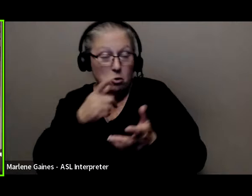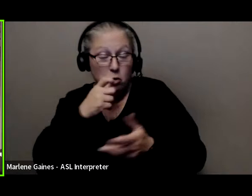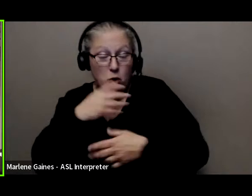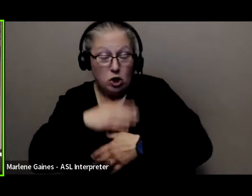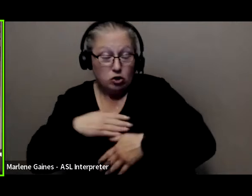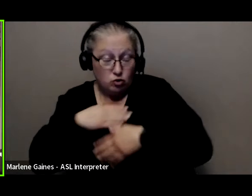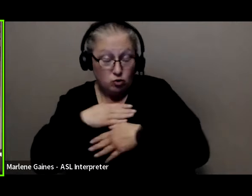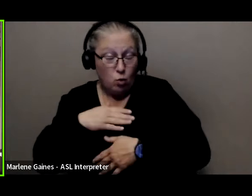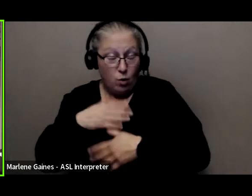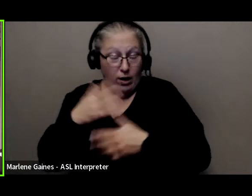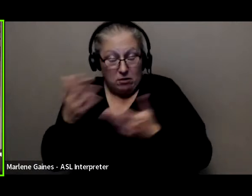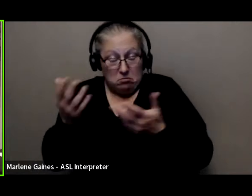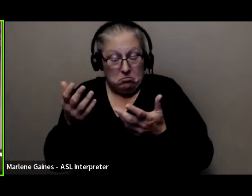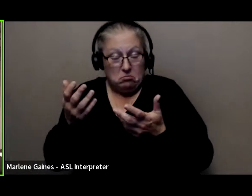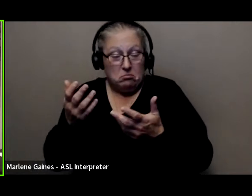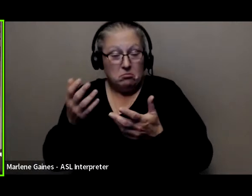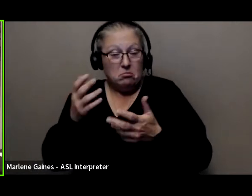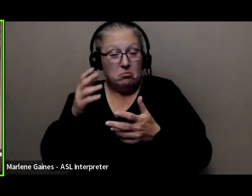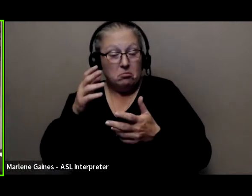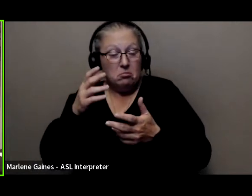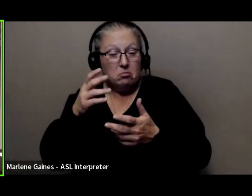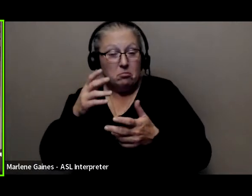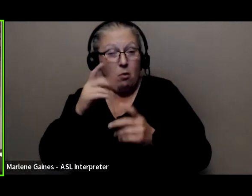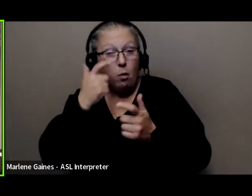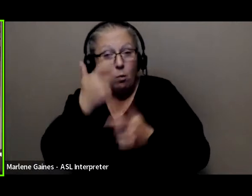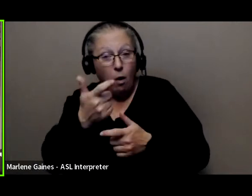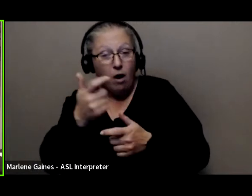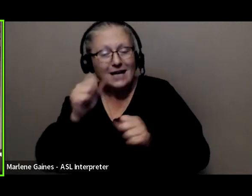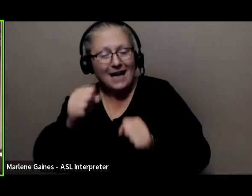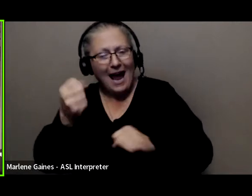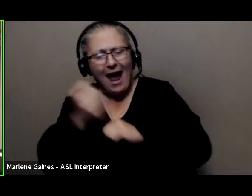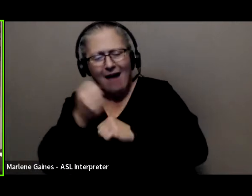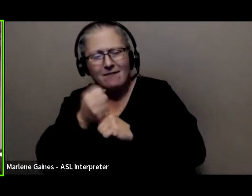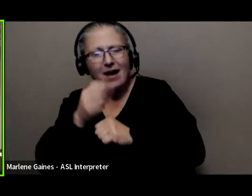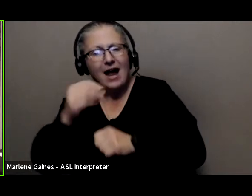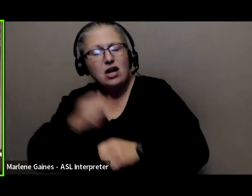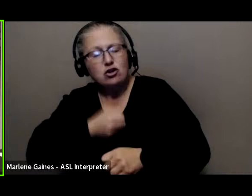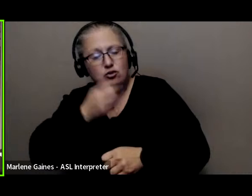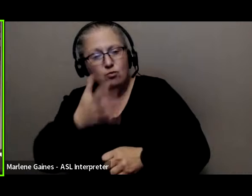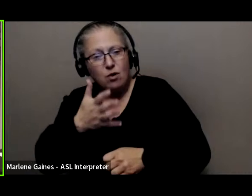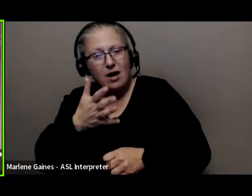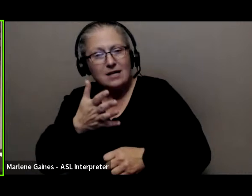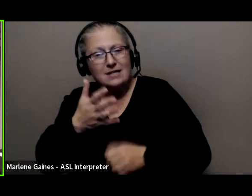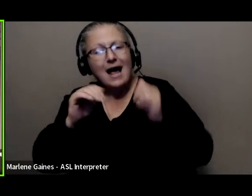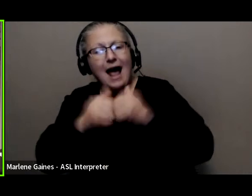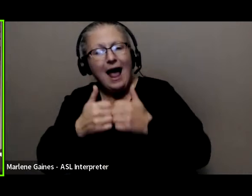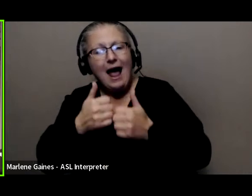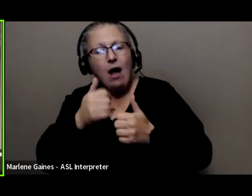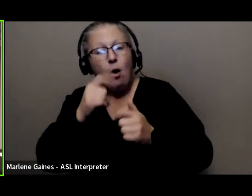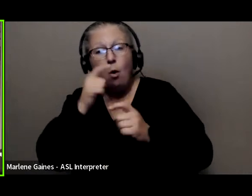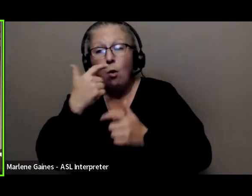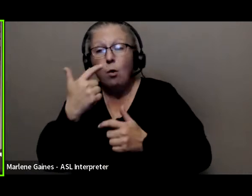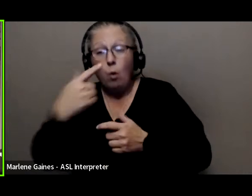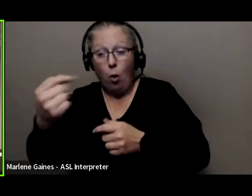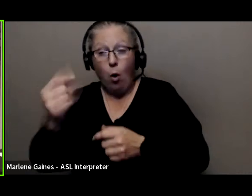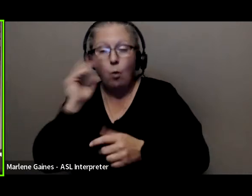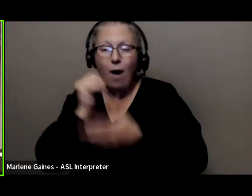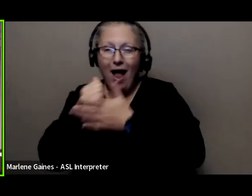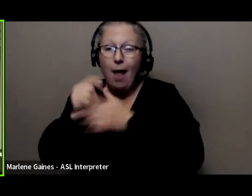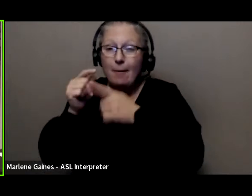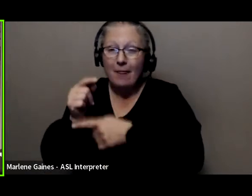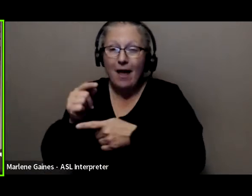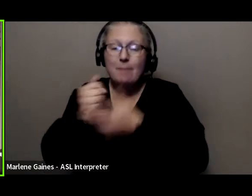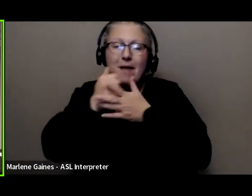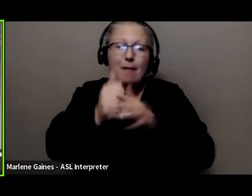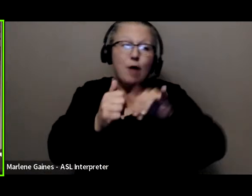it could advocate and express how it helped them, I wonder if that will help more